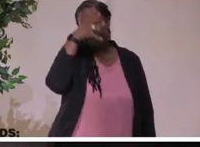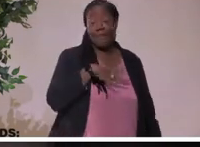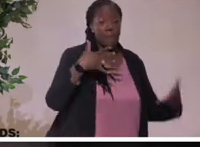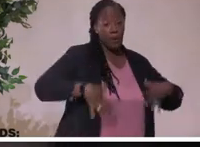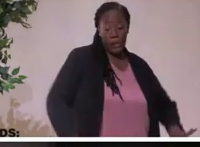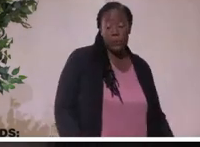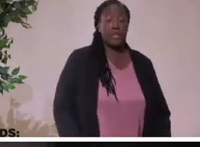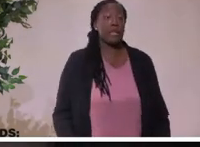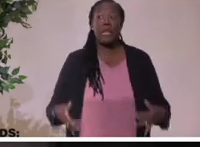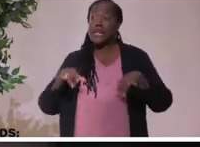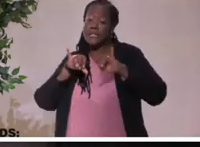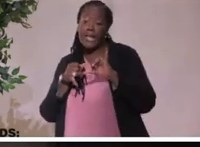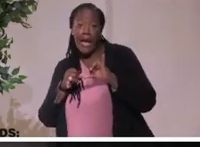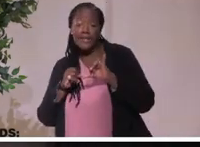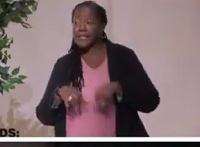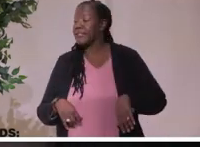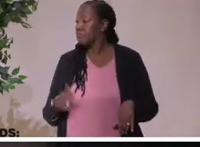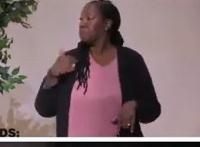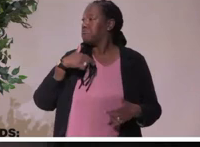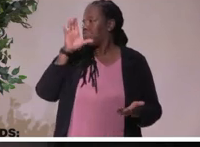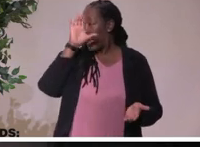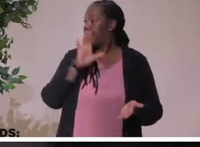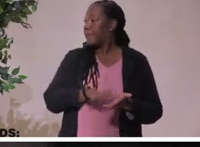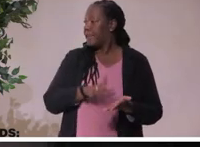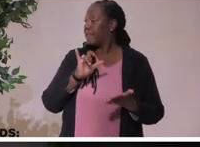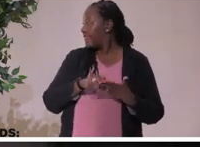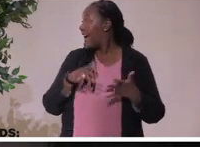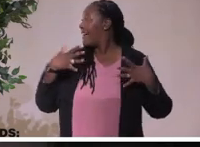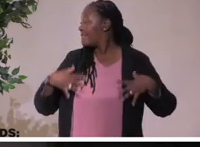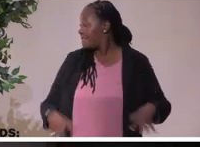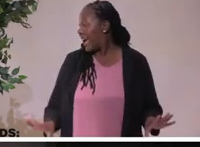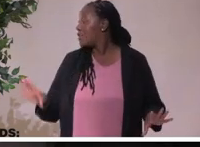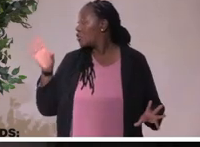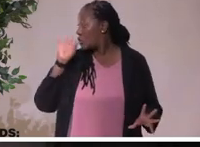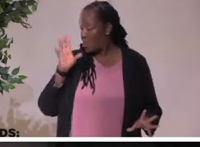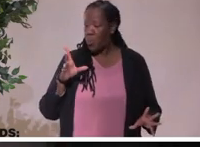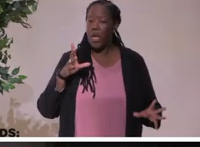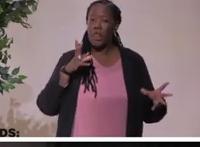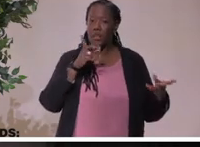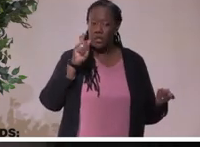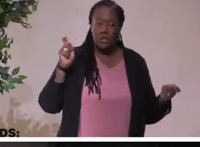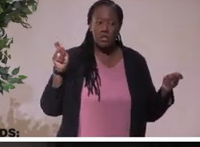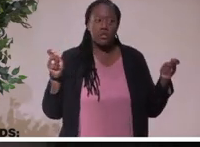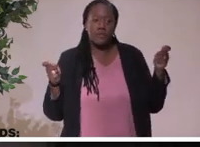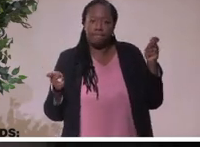sizes, and I don't believe... I truly believe that fashion is going to take a fluidity of